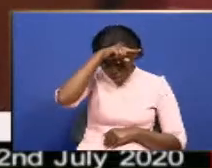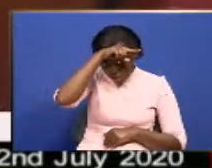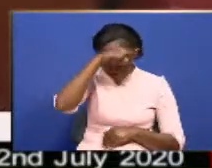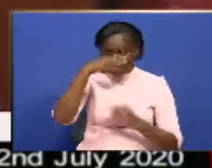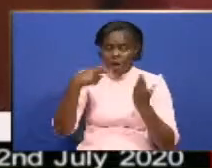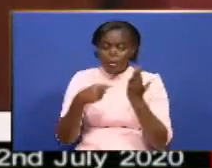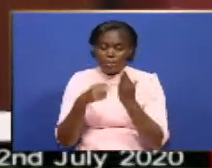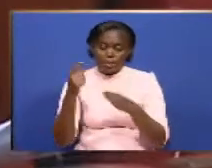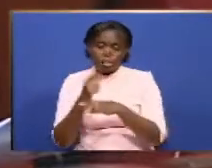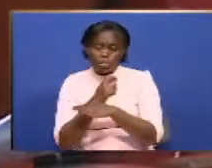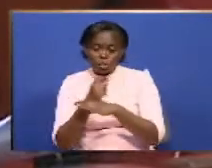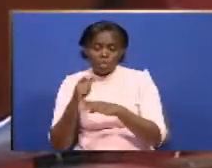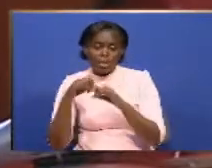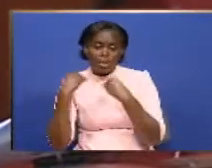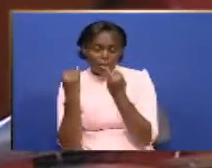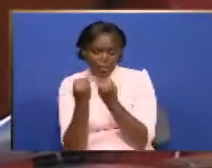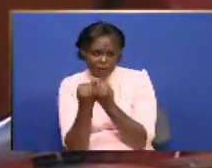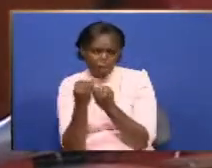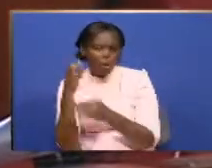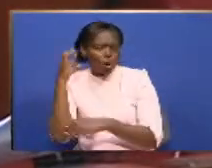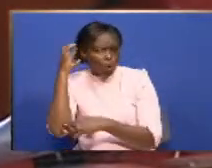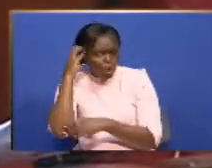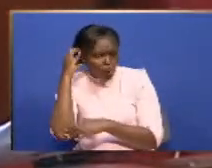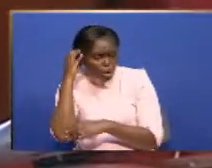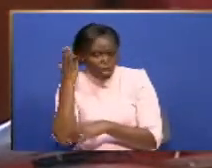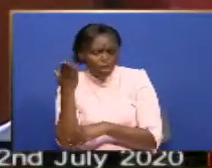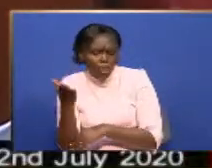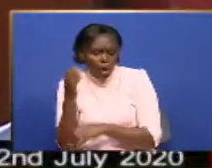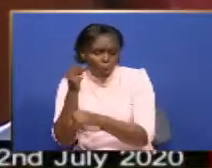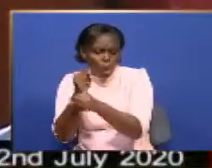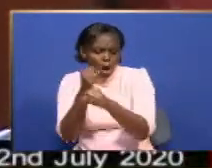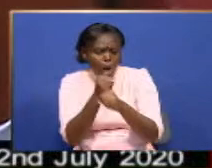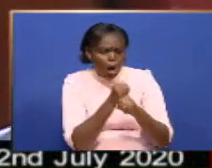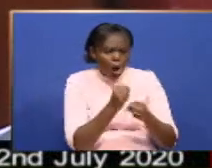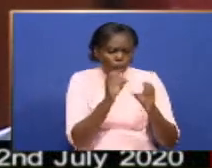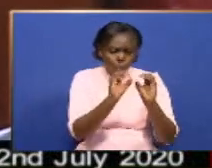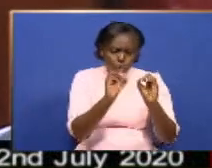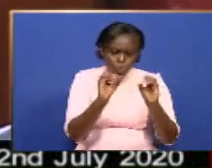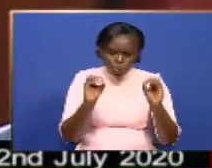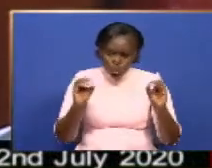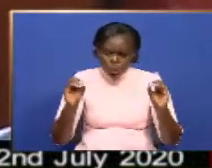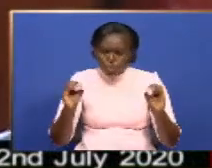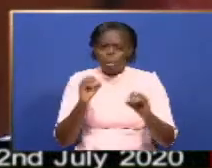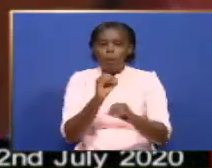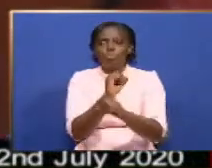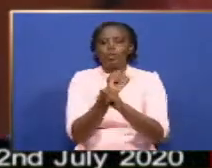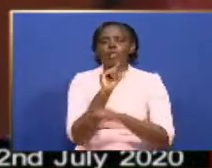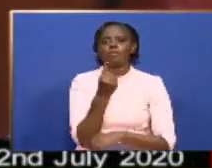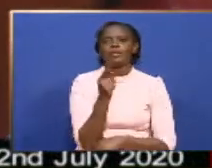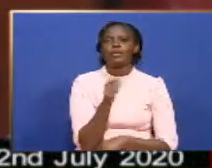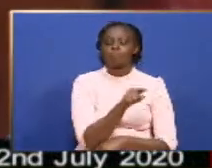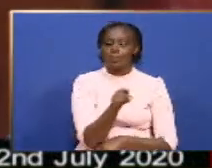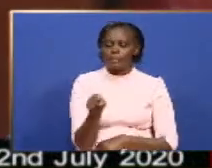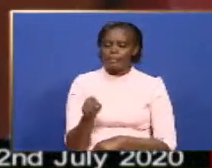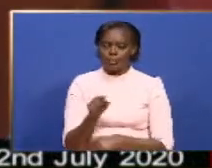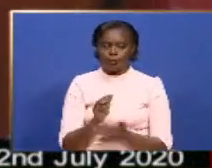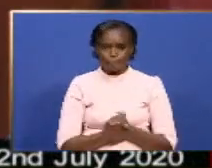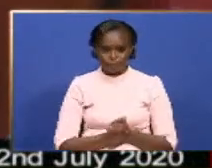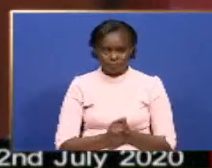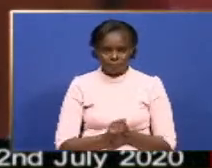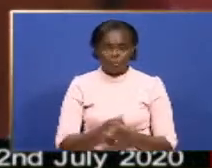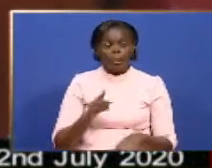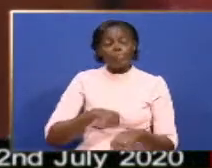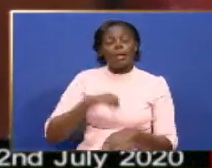technical training institutes, from colleges who are jobless. So we must protect these ones first. When it comes to